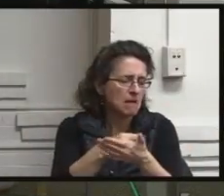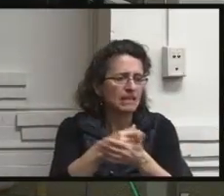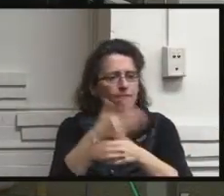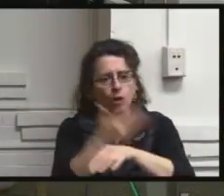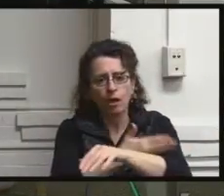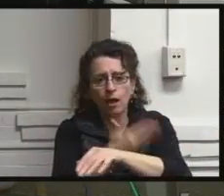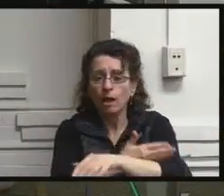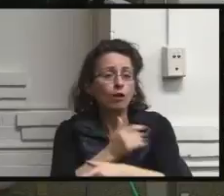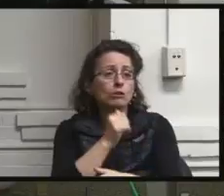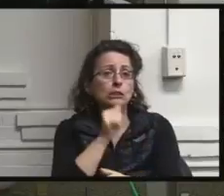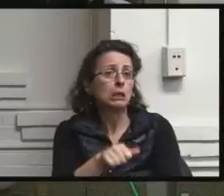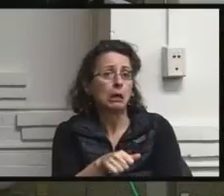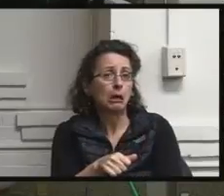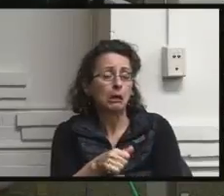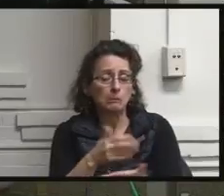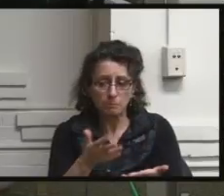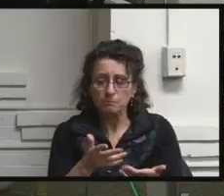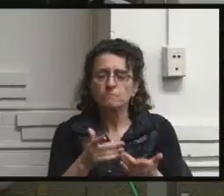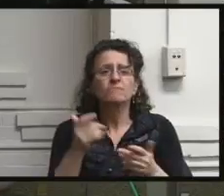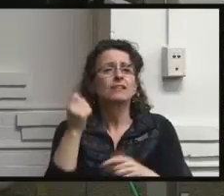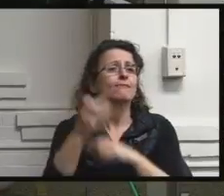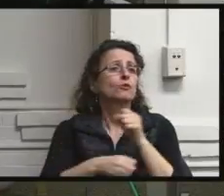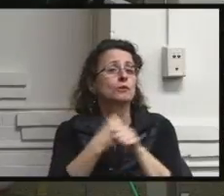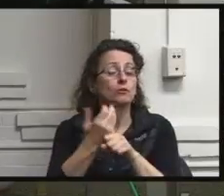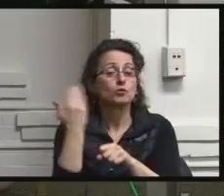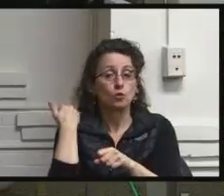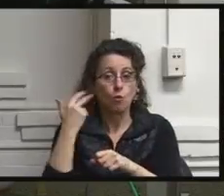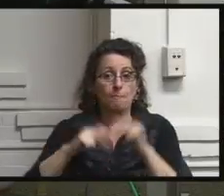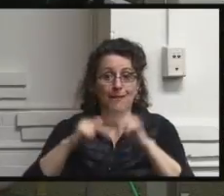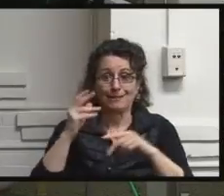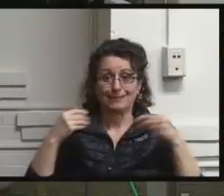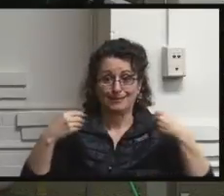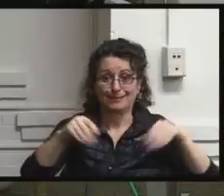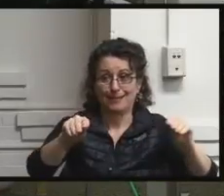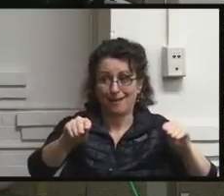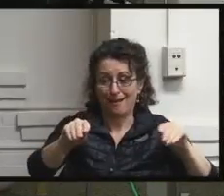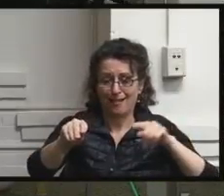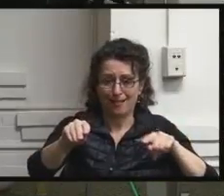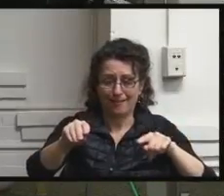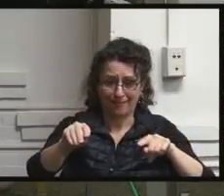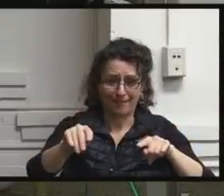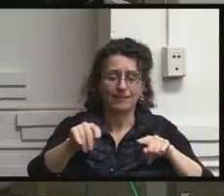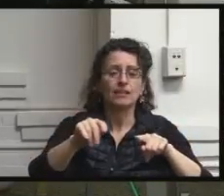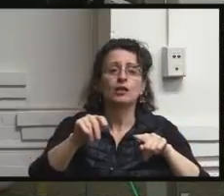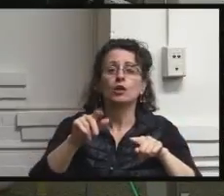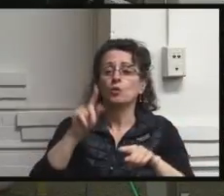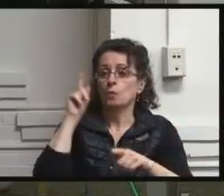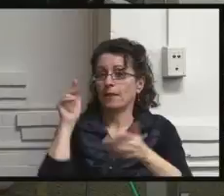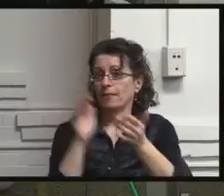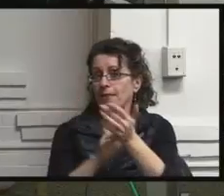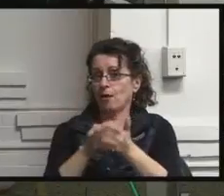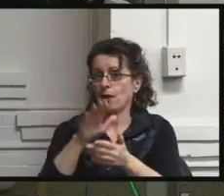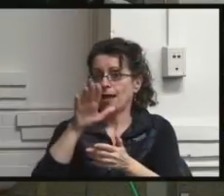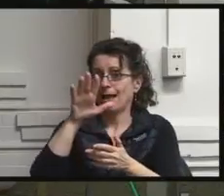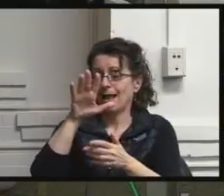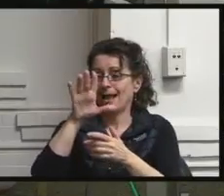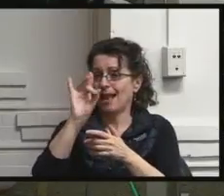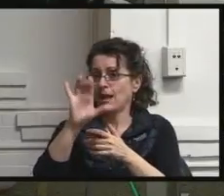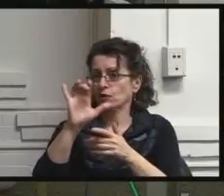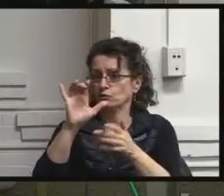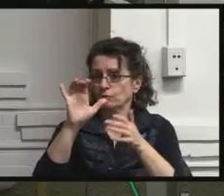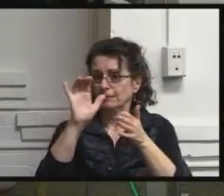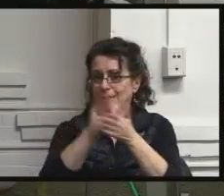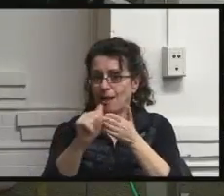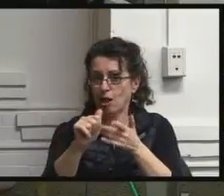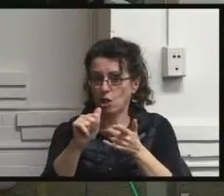ago when the River Garden got sold. I think there was like $1,800 that got put into our budget, and the